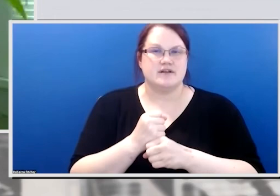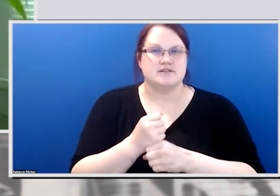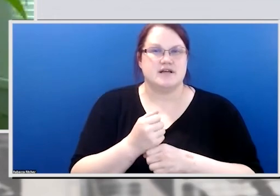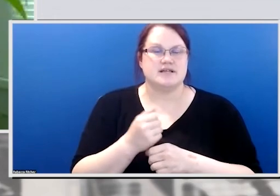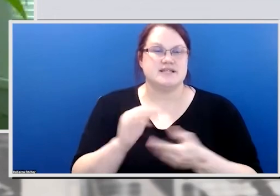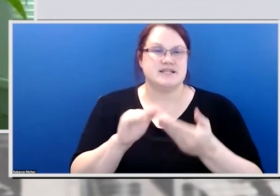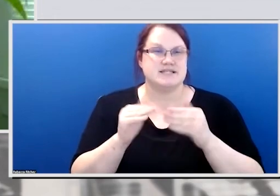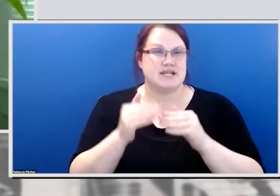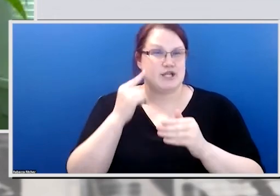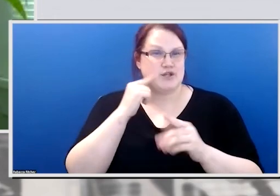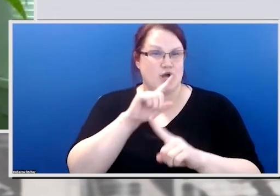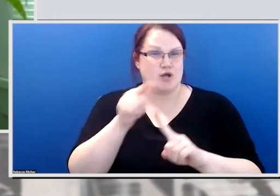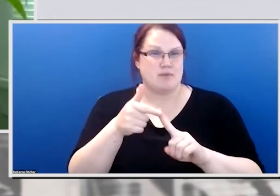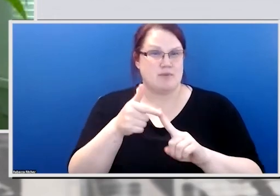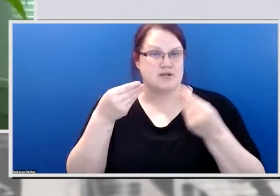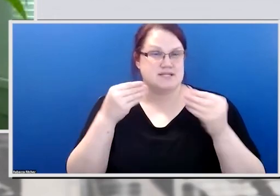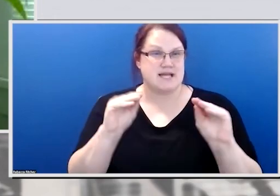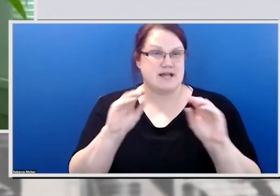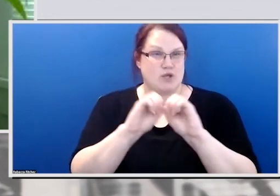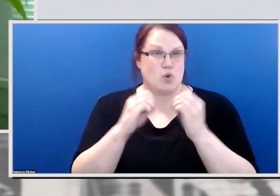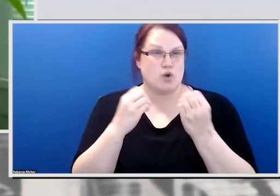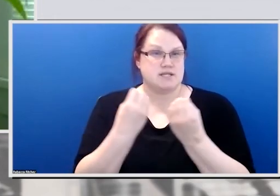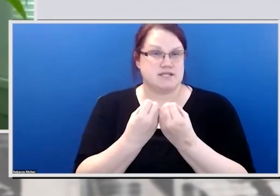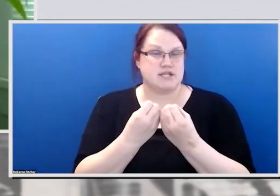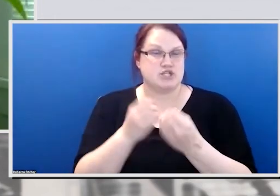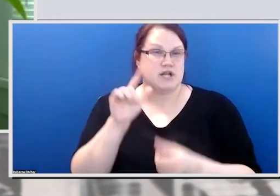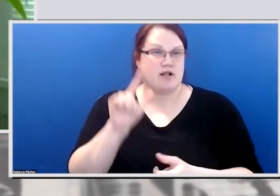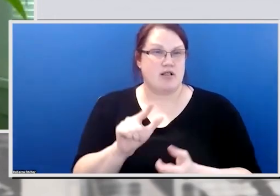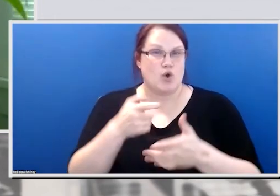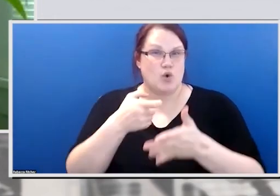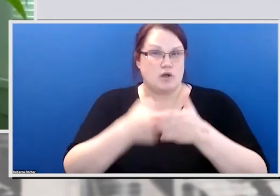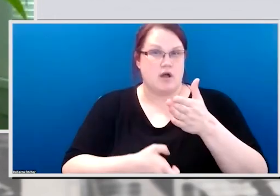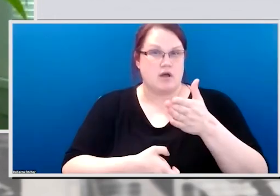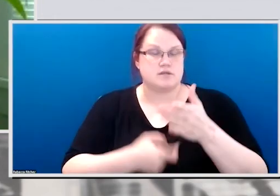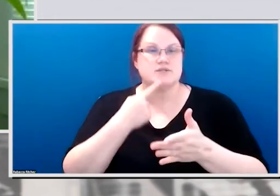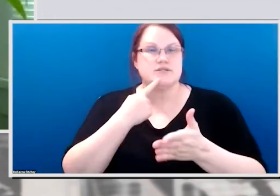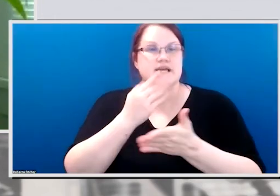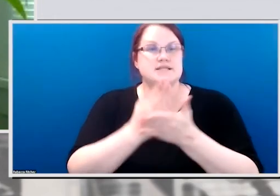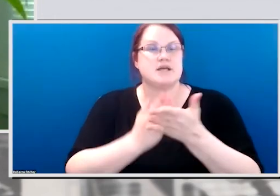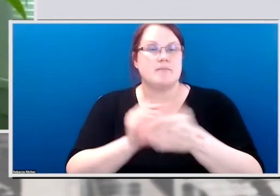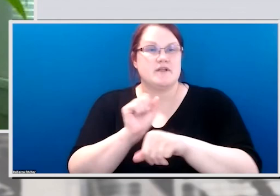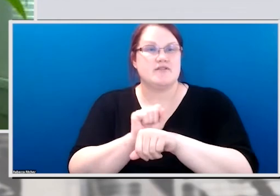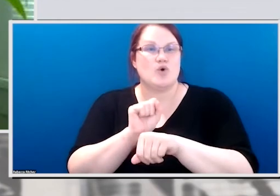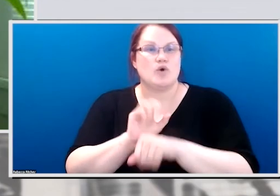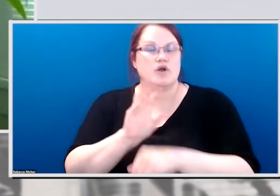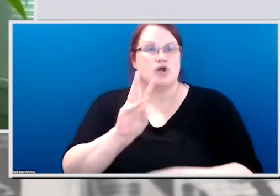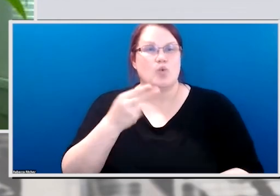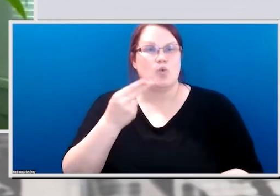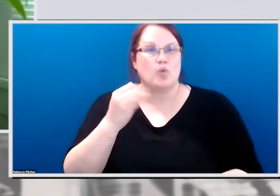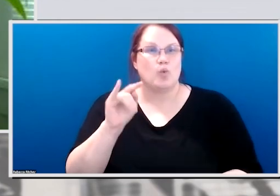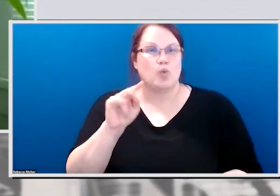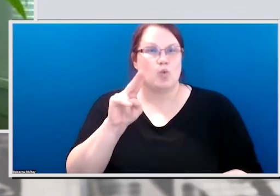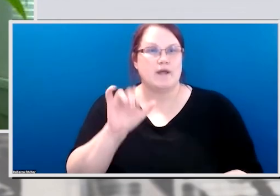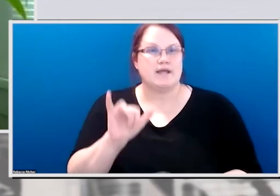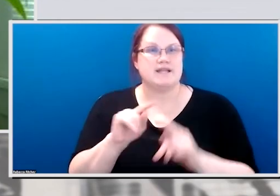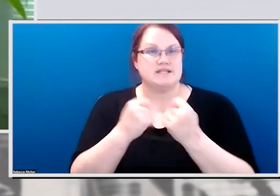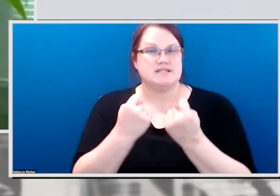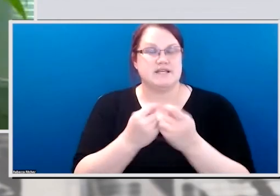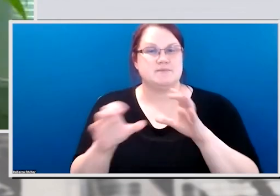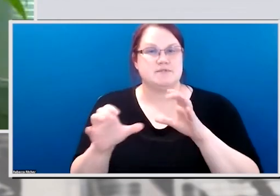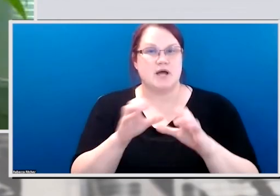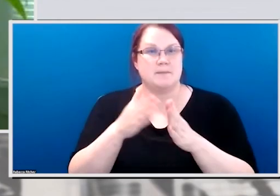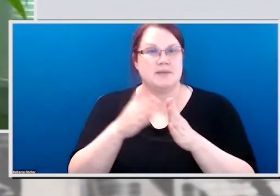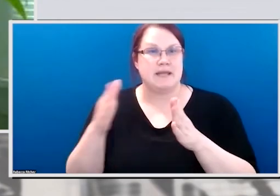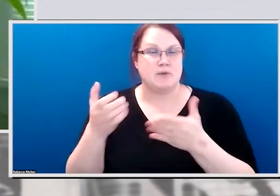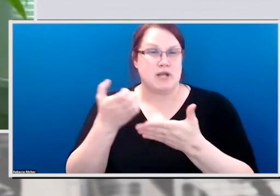Also selling to organizations at a low cost. I will say some of the work that Whitney's team does for the Neighborhood Economic